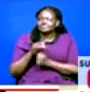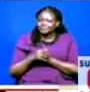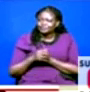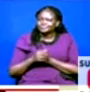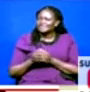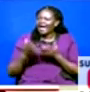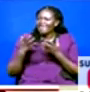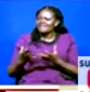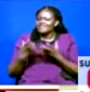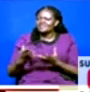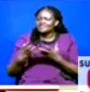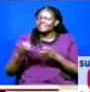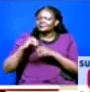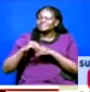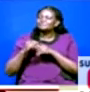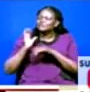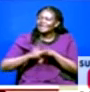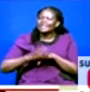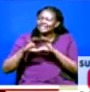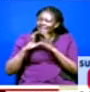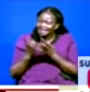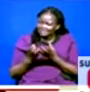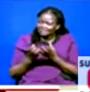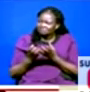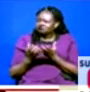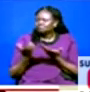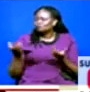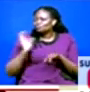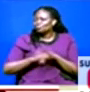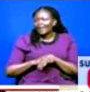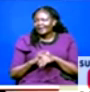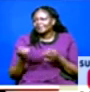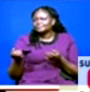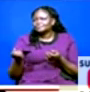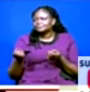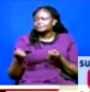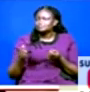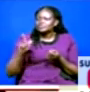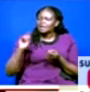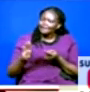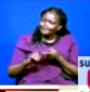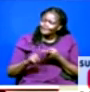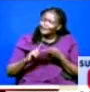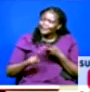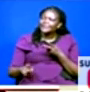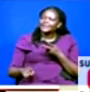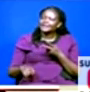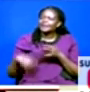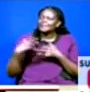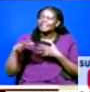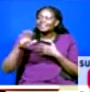heavy investment. To get the classrooms ready, to get the labs, to get the playing